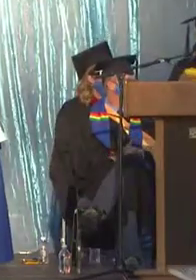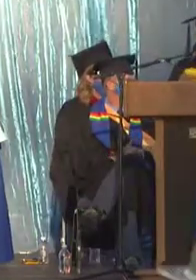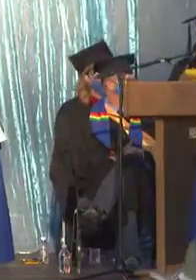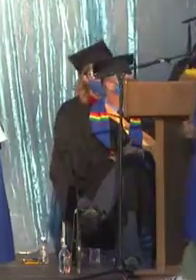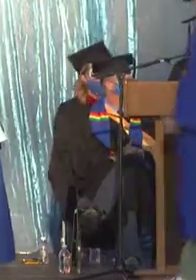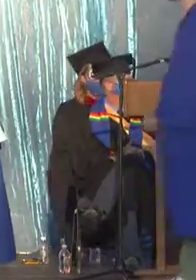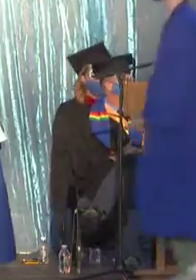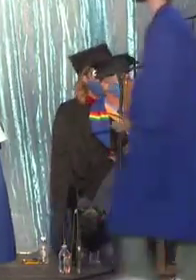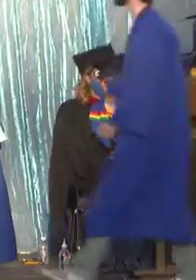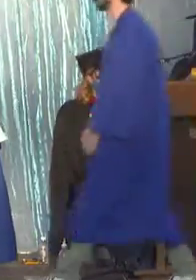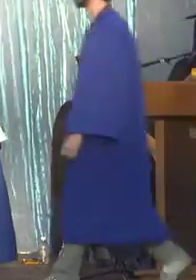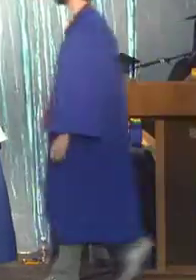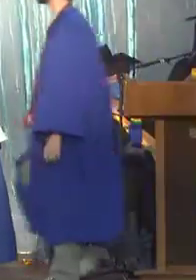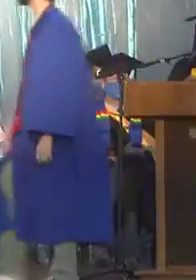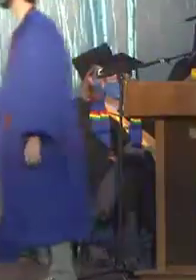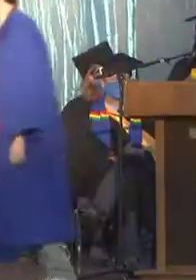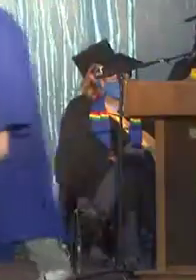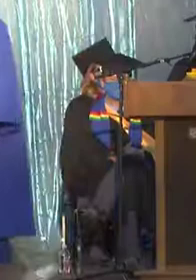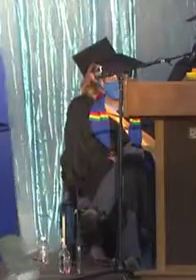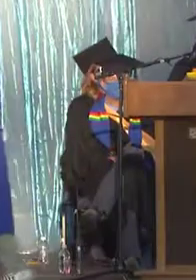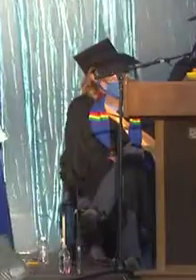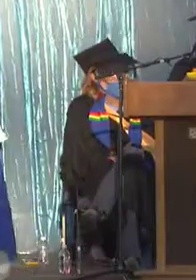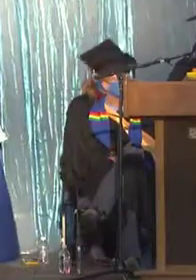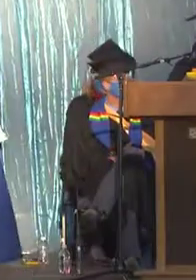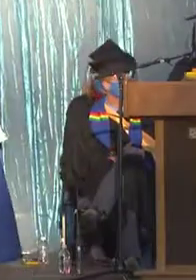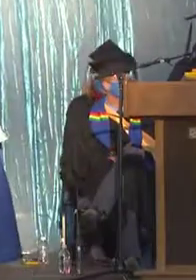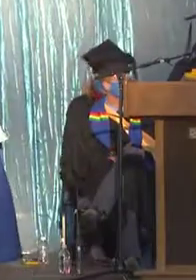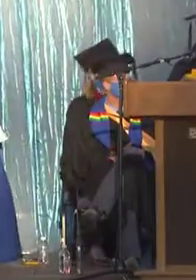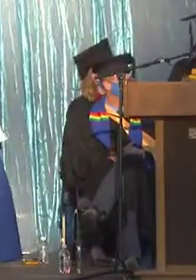Zach Connolly, with honors.